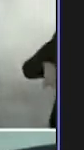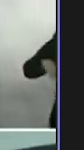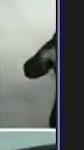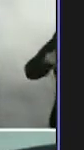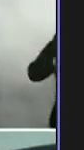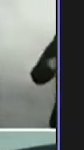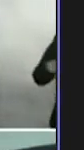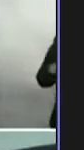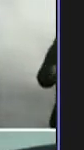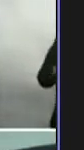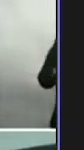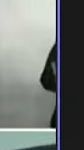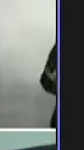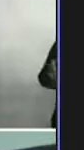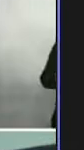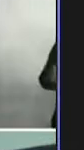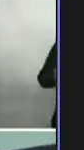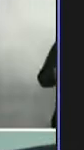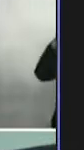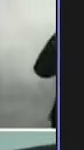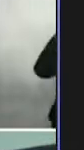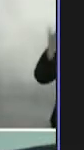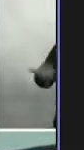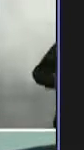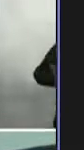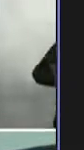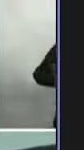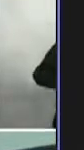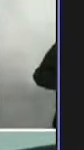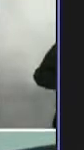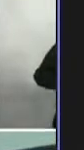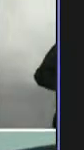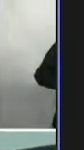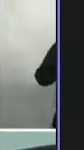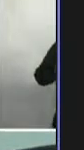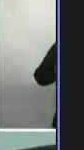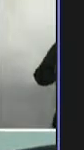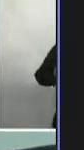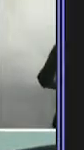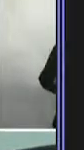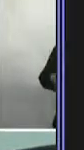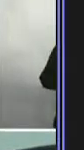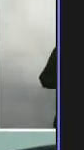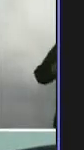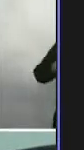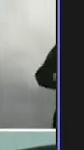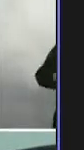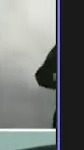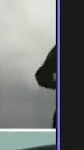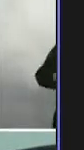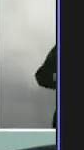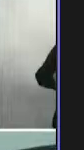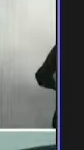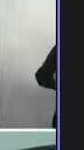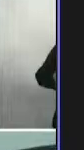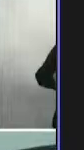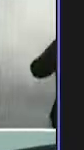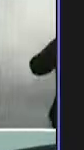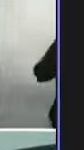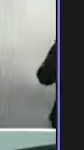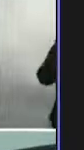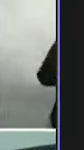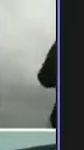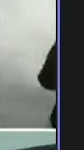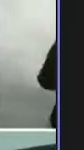house, because he knew that he was going to debate. He should have ensured that he's in the right space and in an environment that is suitable and conducive for us to